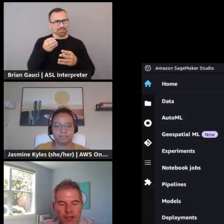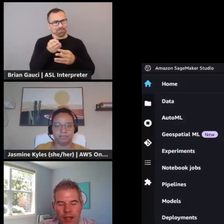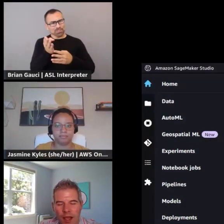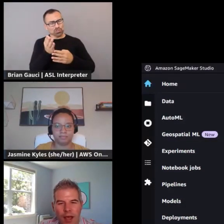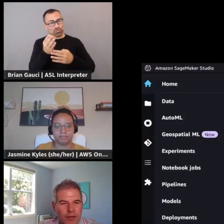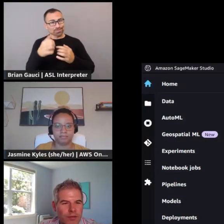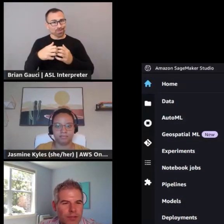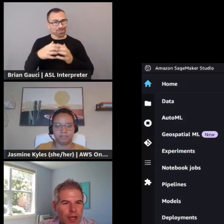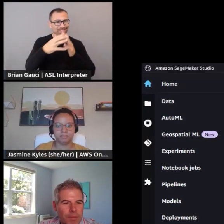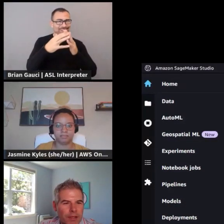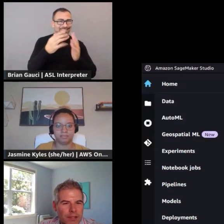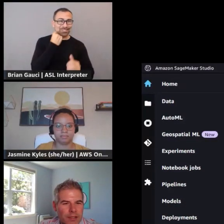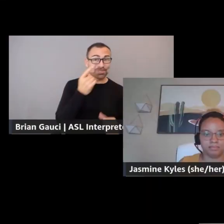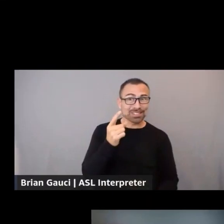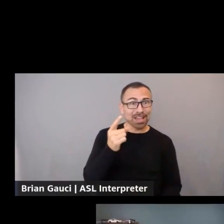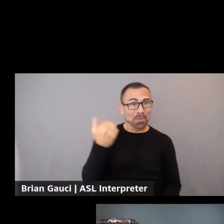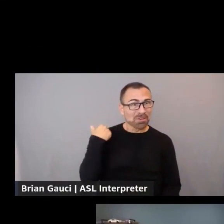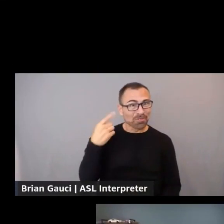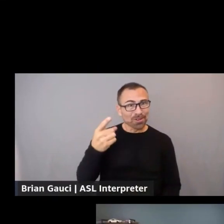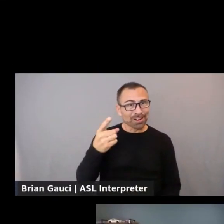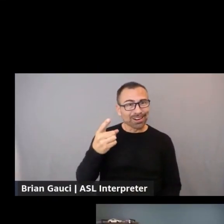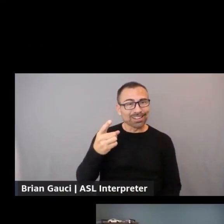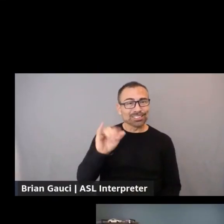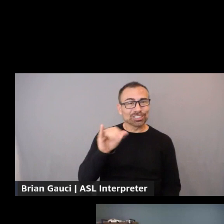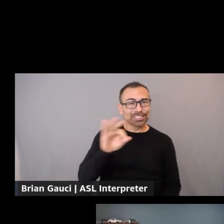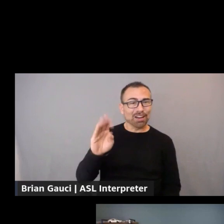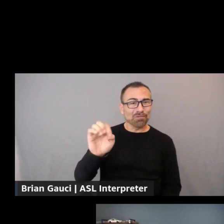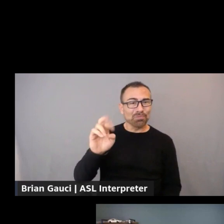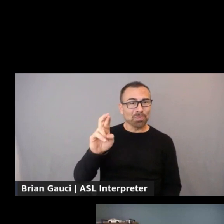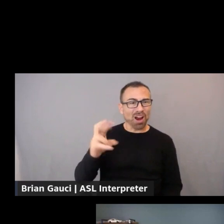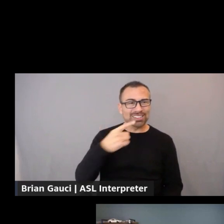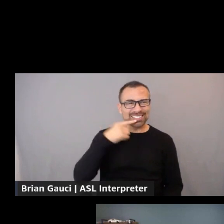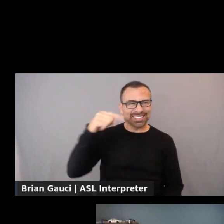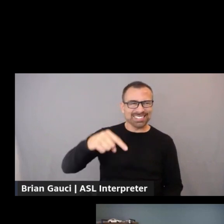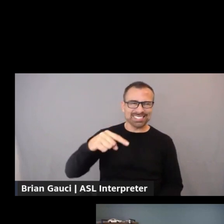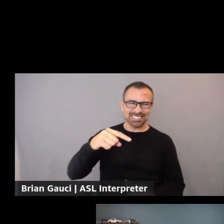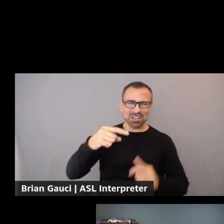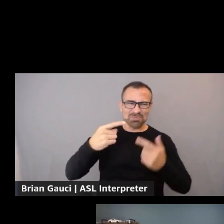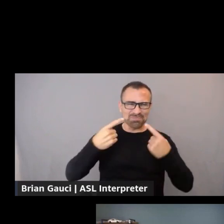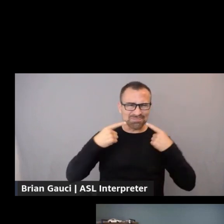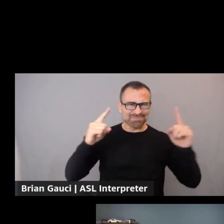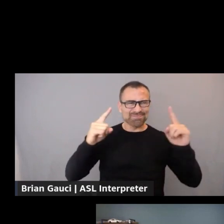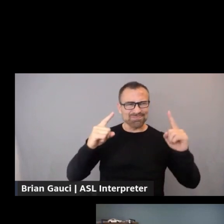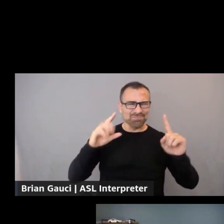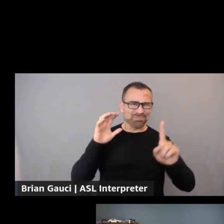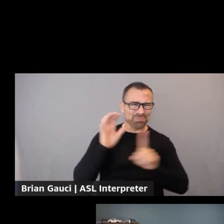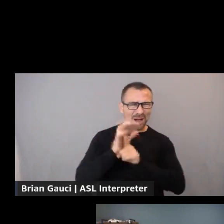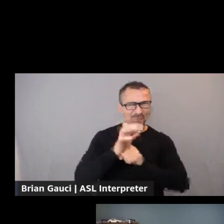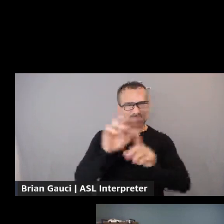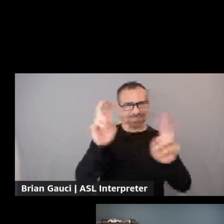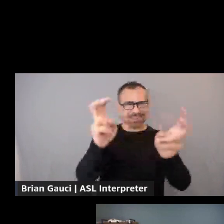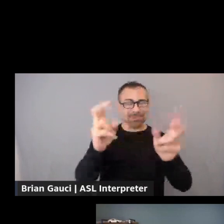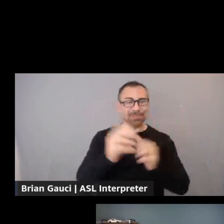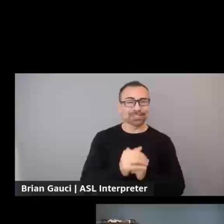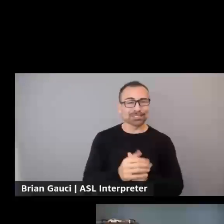the hot news topics today by Jeff. So thanks for